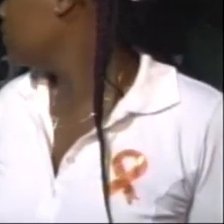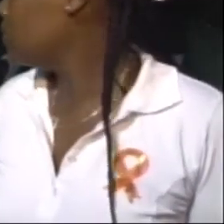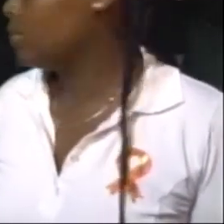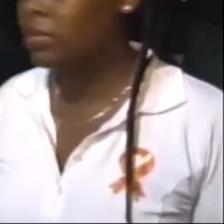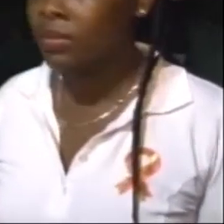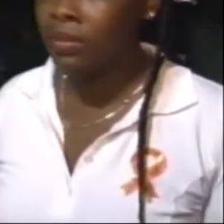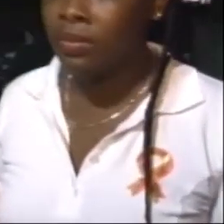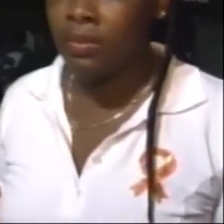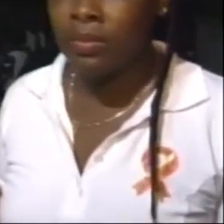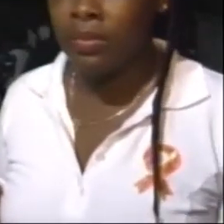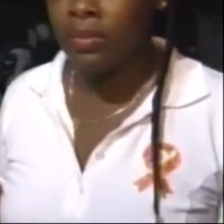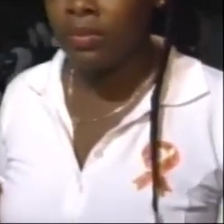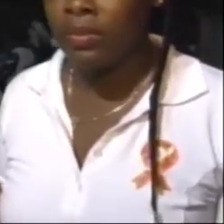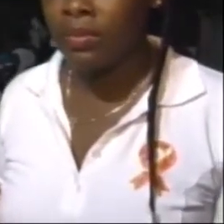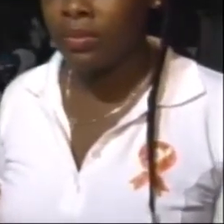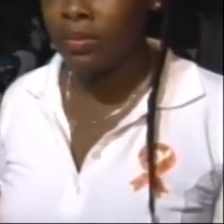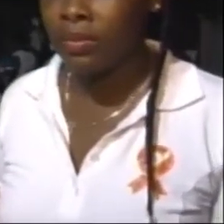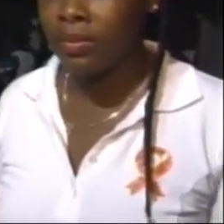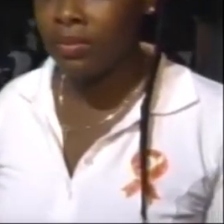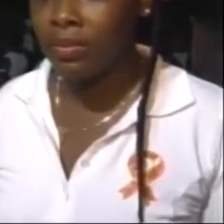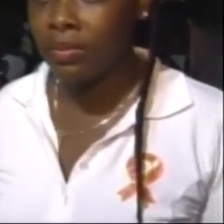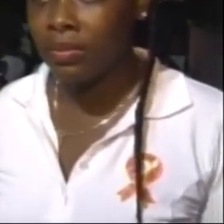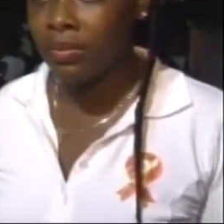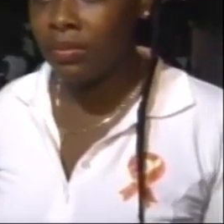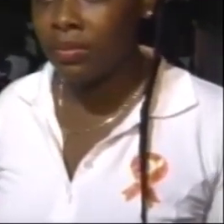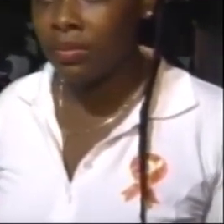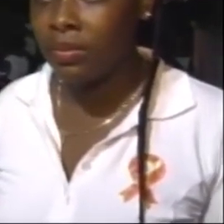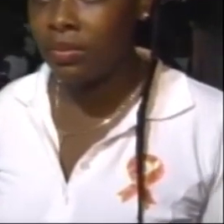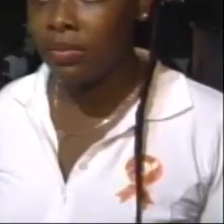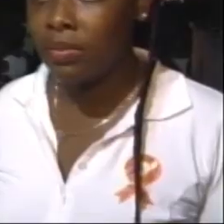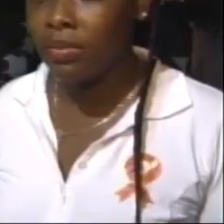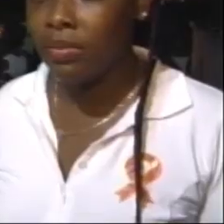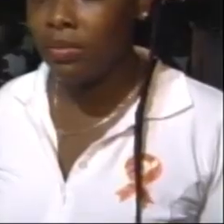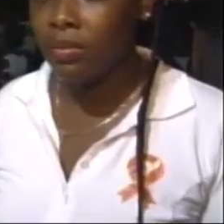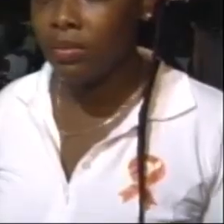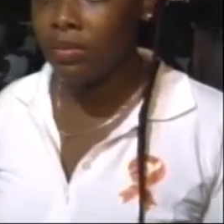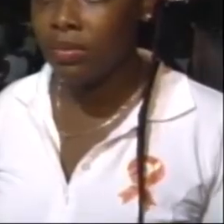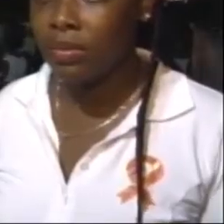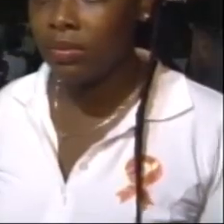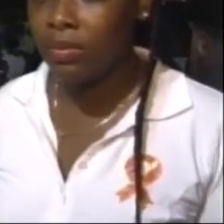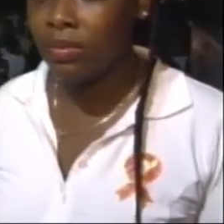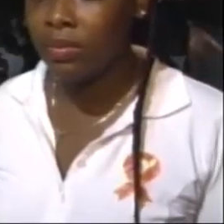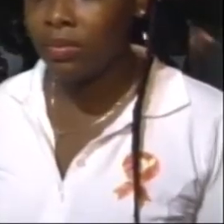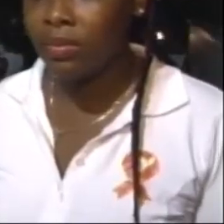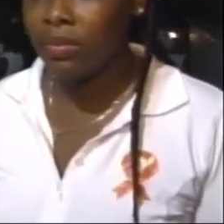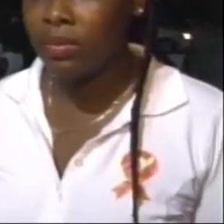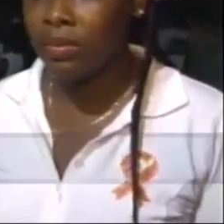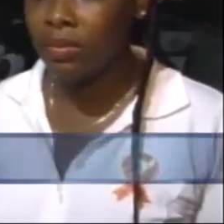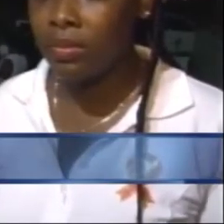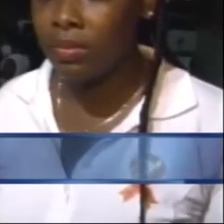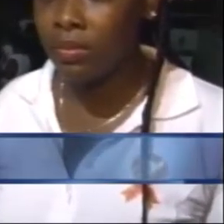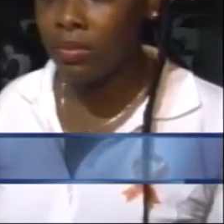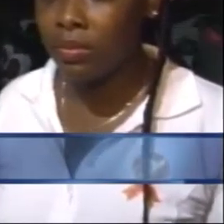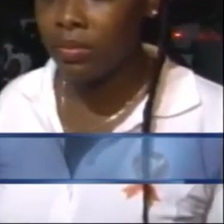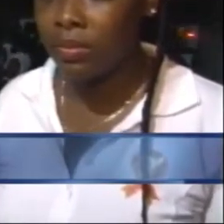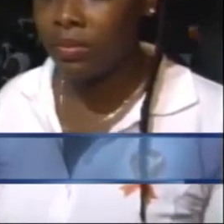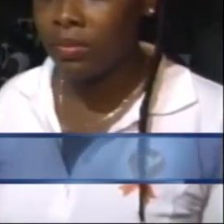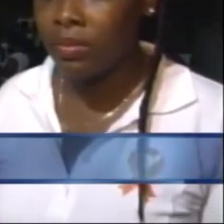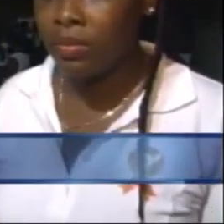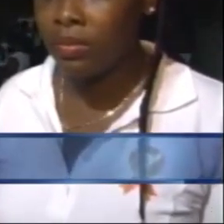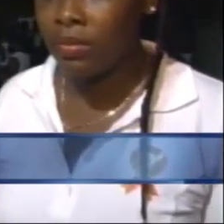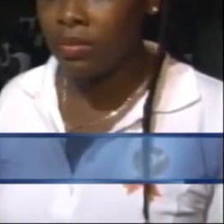everything we have to do to get her home. But unfortunately, the proper ventilator costs $5,000